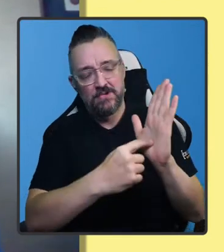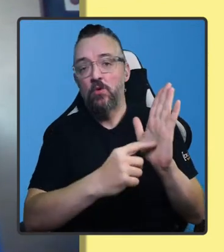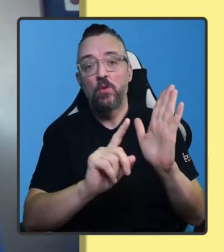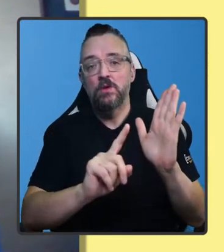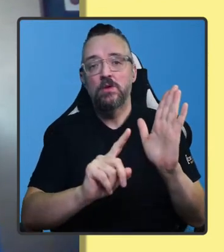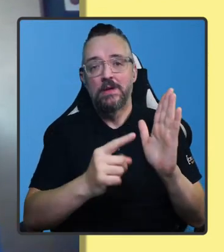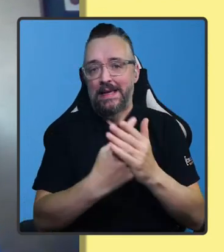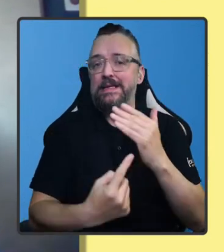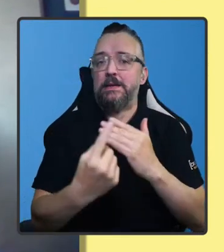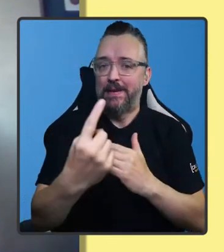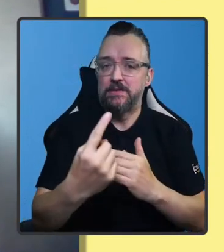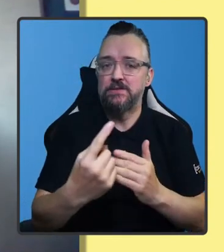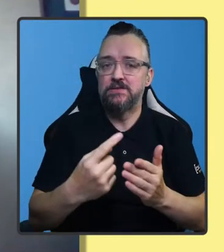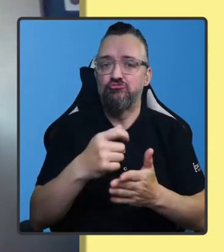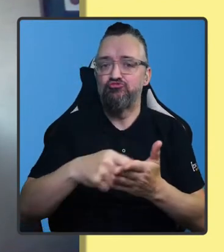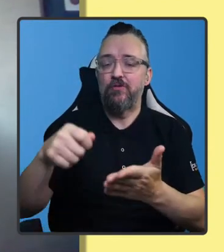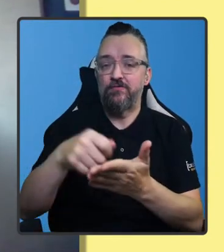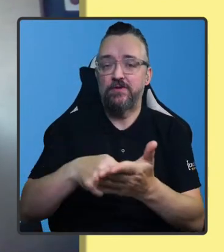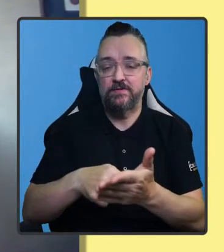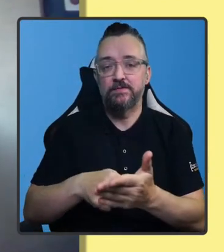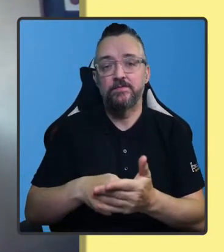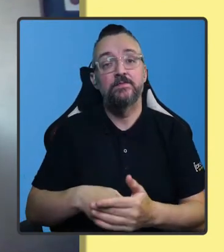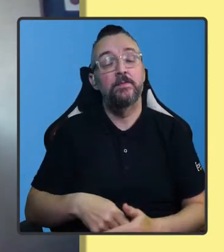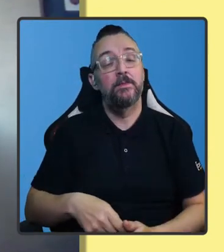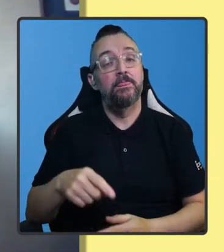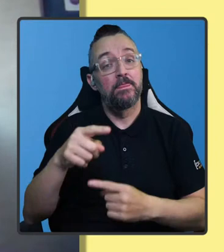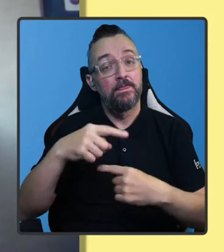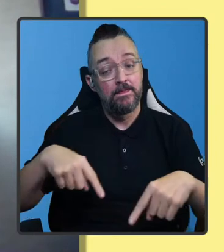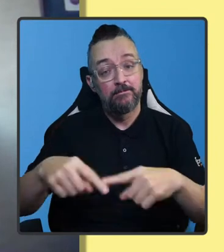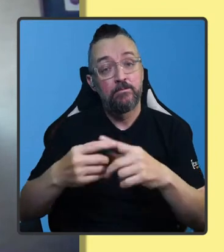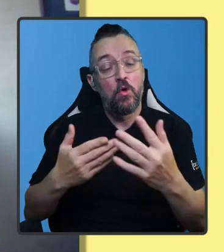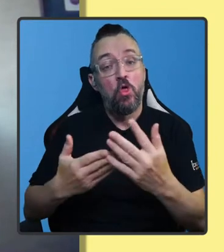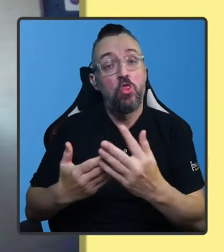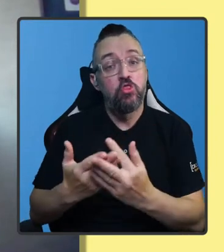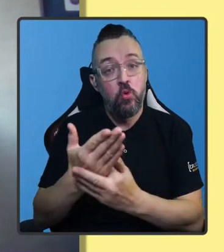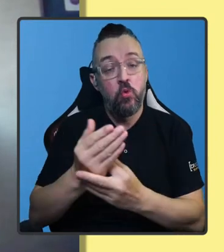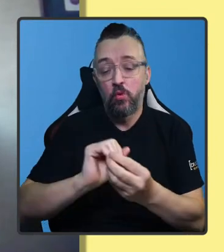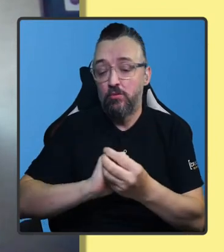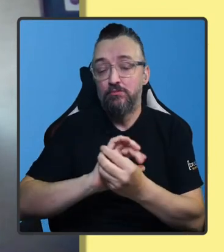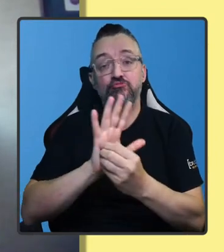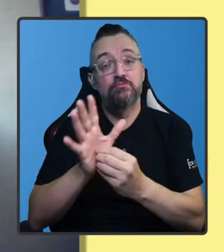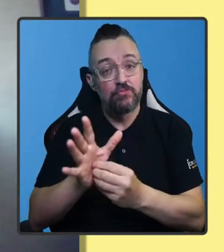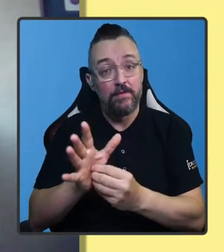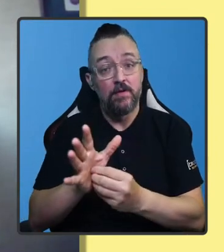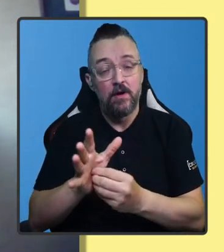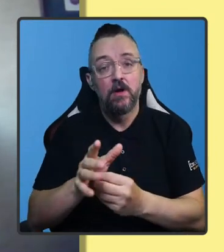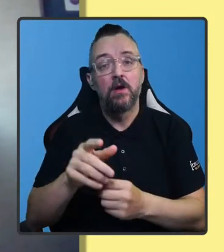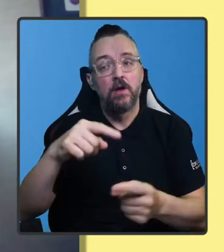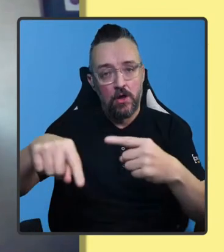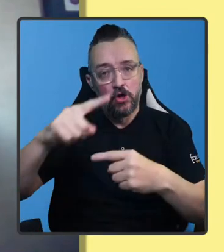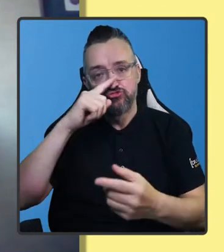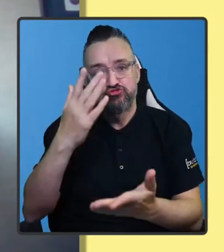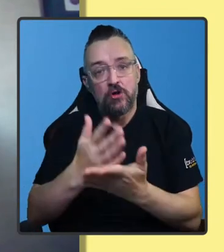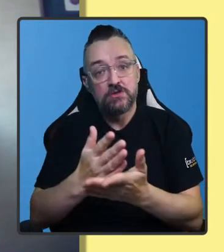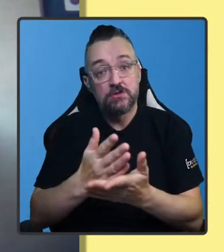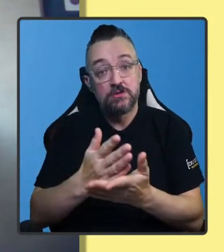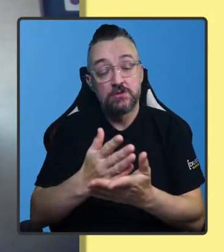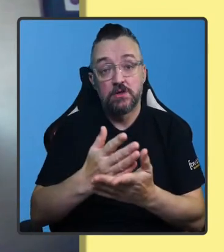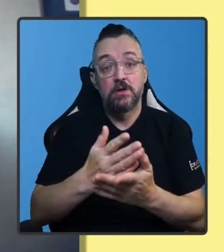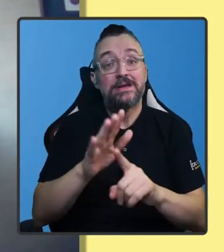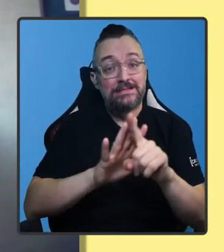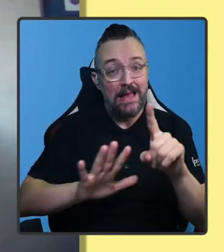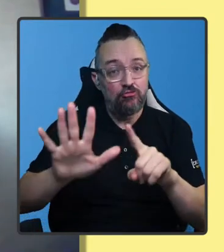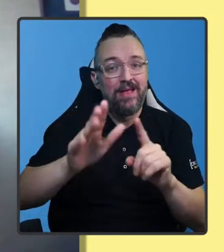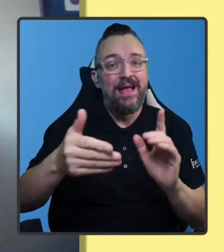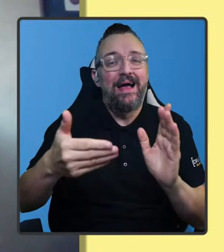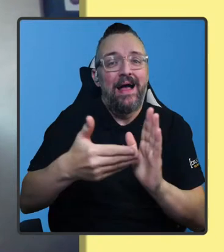People have put their trust in us as a government through this pandemic, and they have demonstrated that trust at local level. And now we must aim